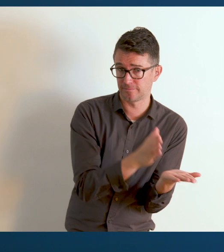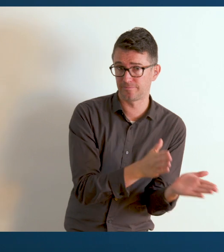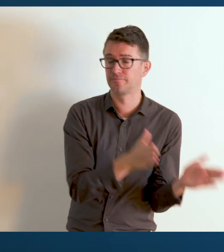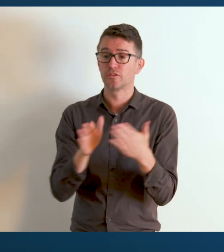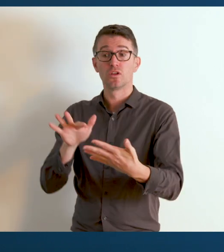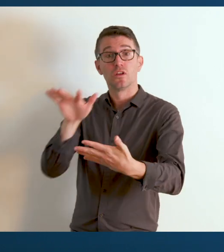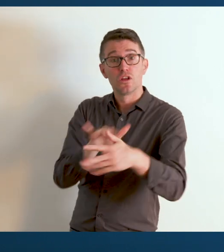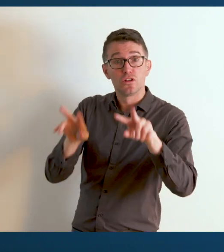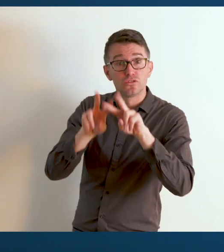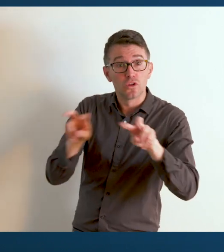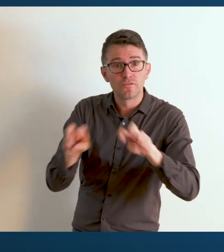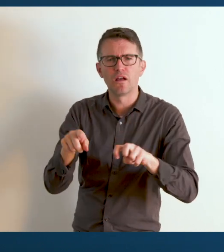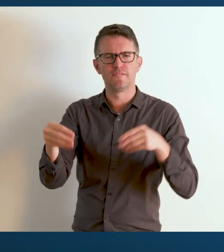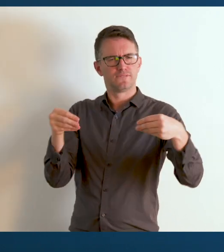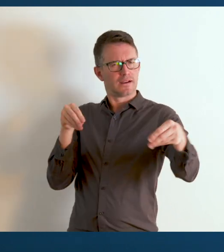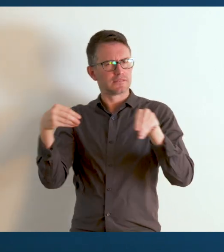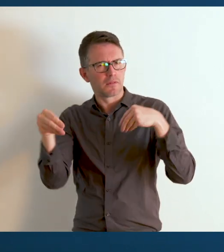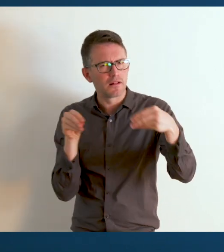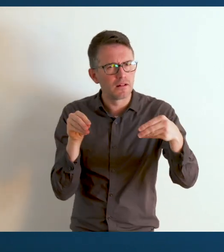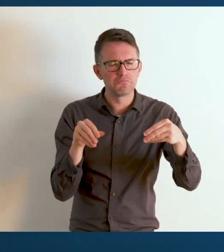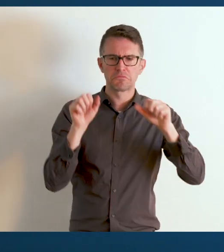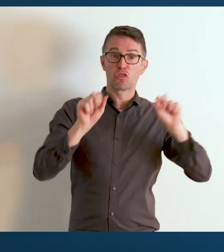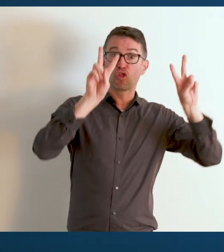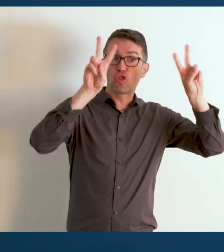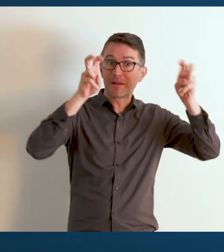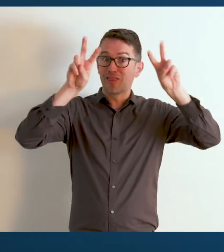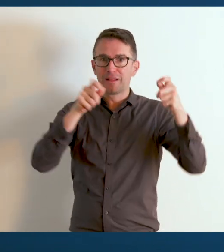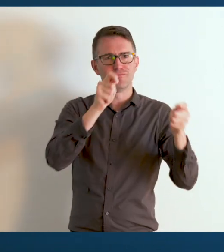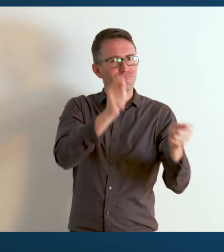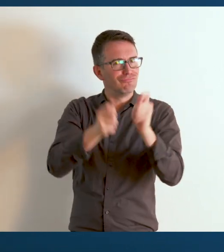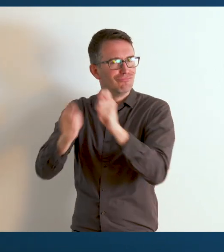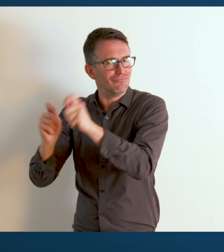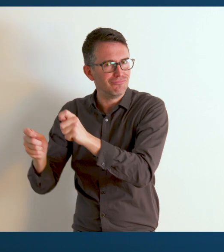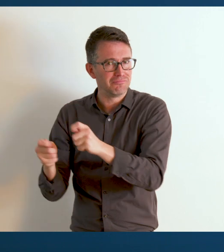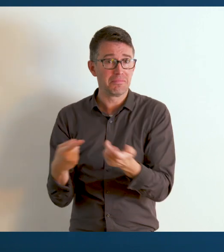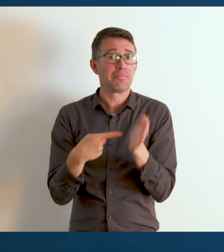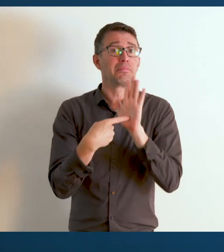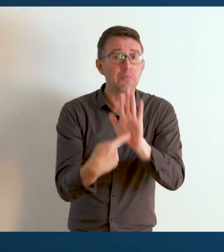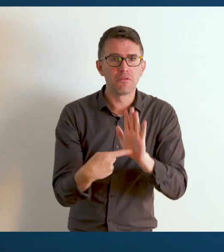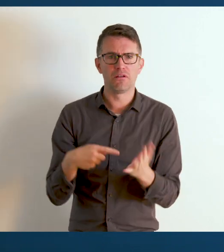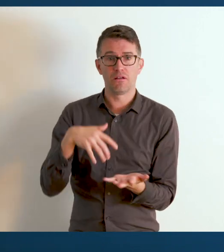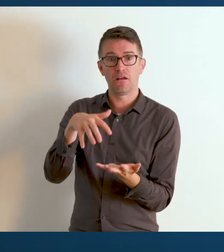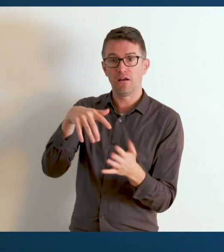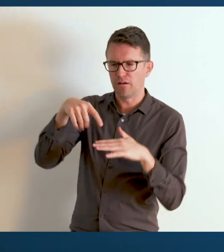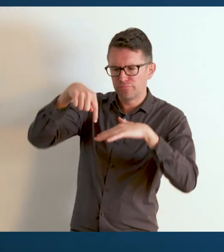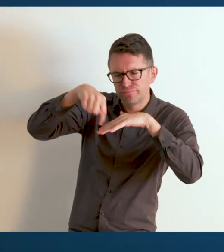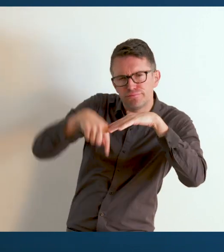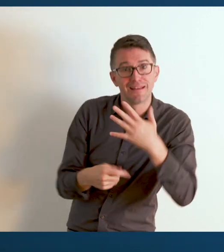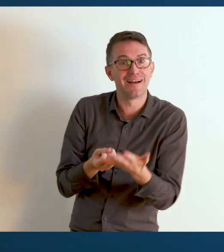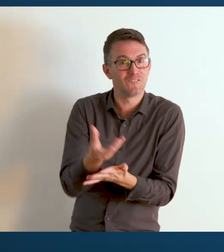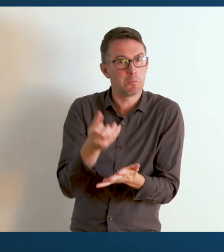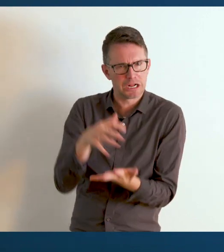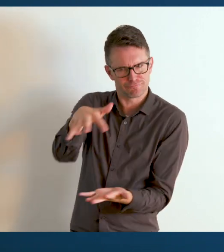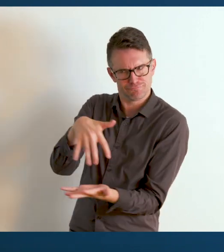are flexible in depth and range of the topics covered. So as I said, you can collect more information than on a